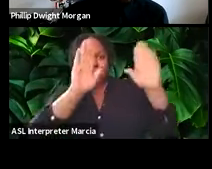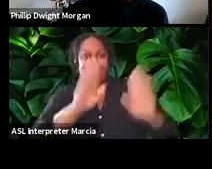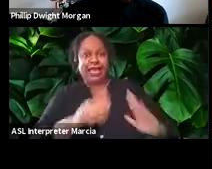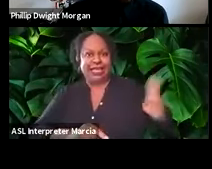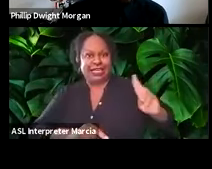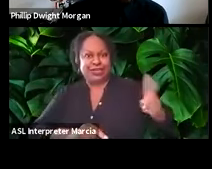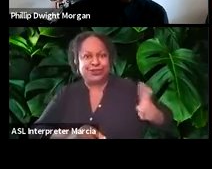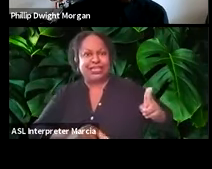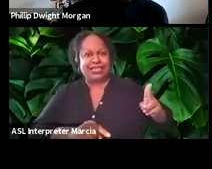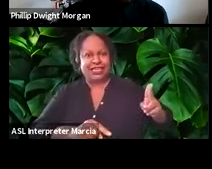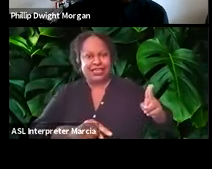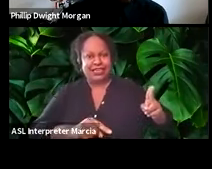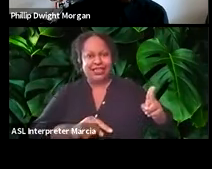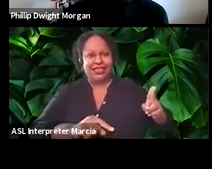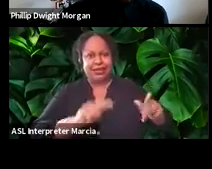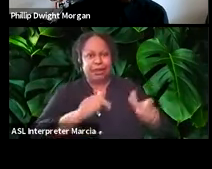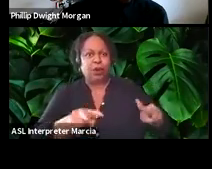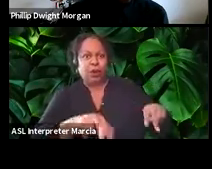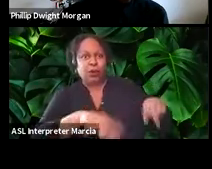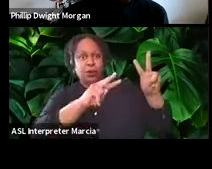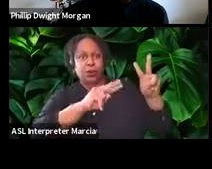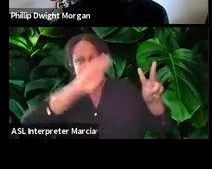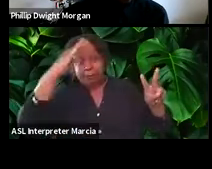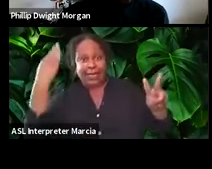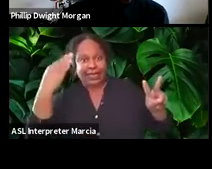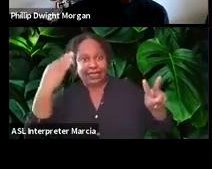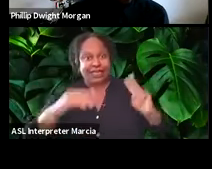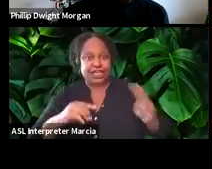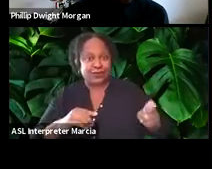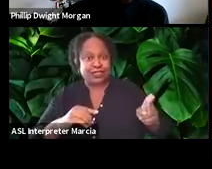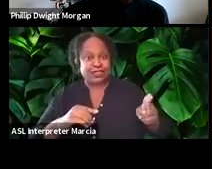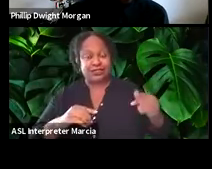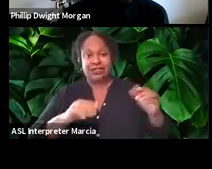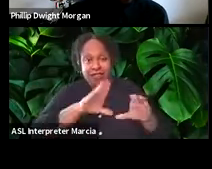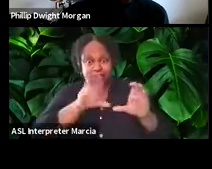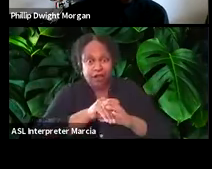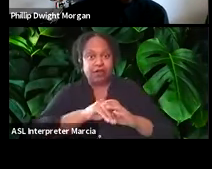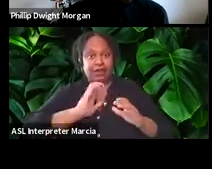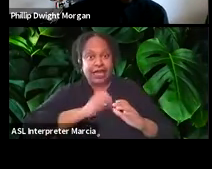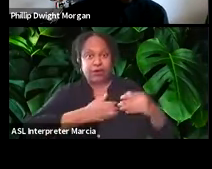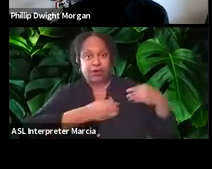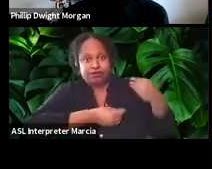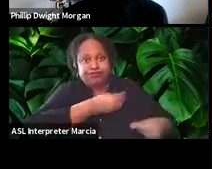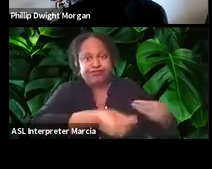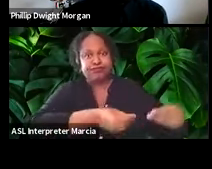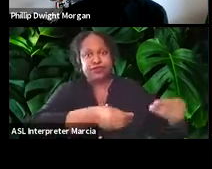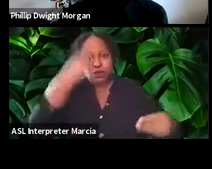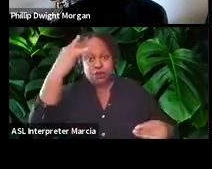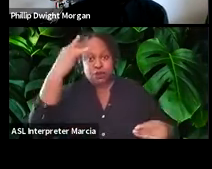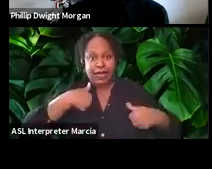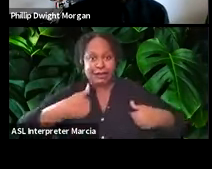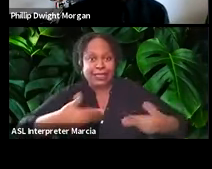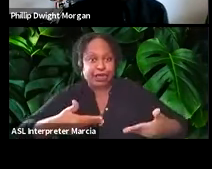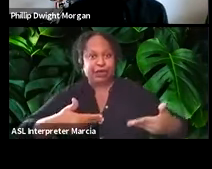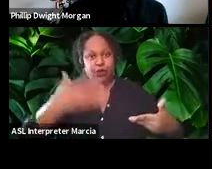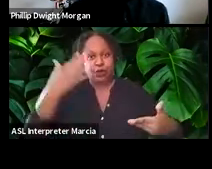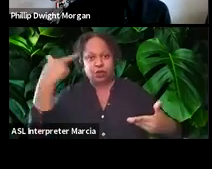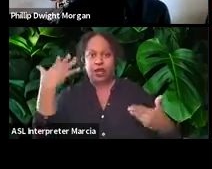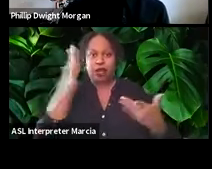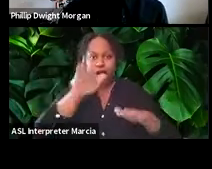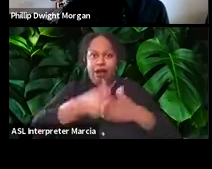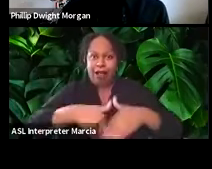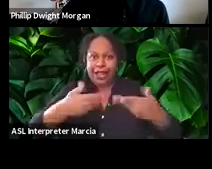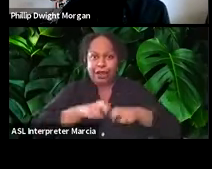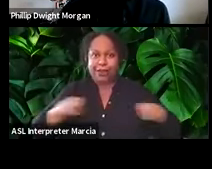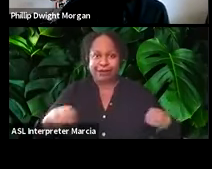historical figures that are part of our legacy, are part of why I am here, why all of us are on this